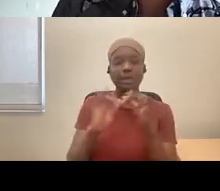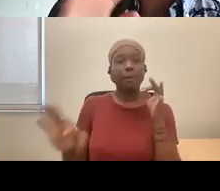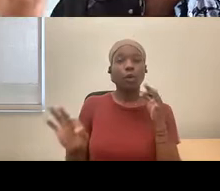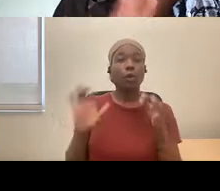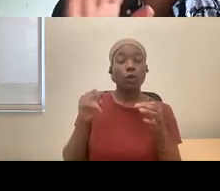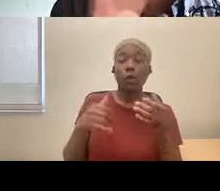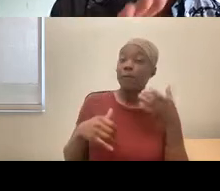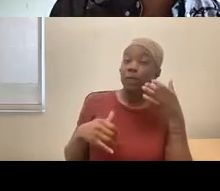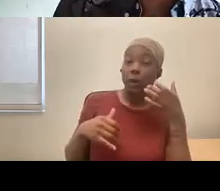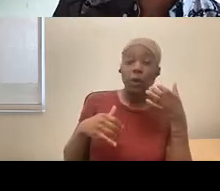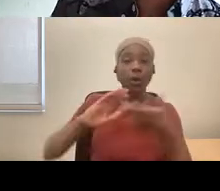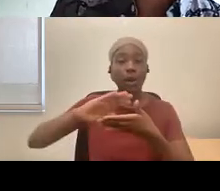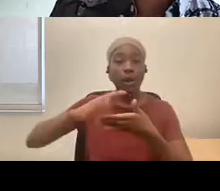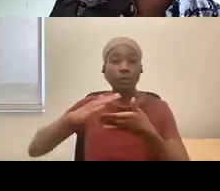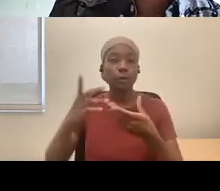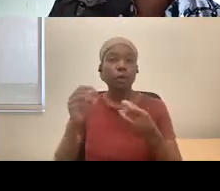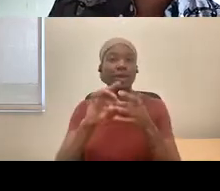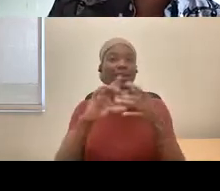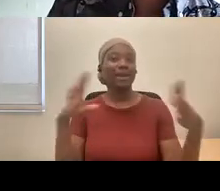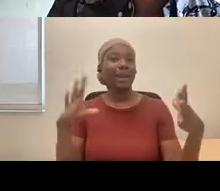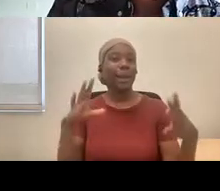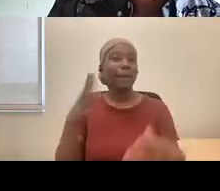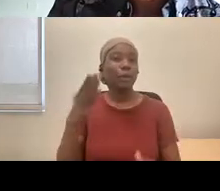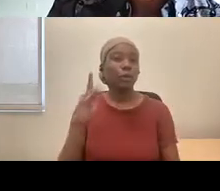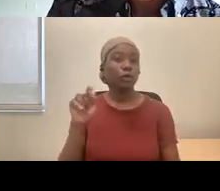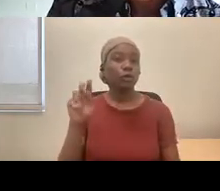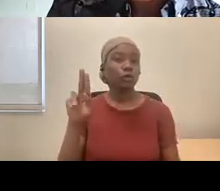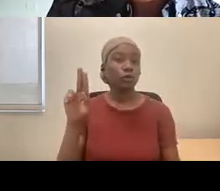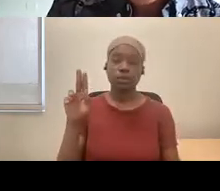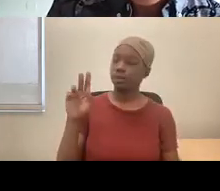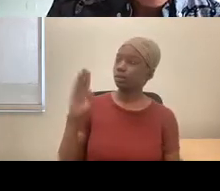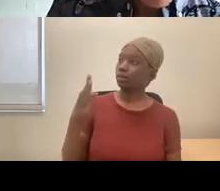not talking to anything that could talk to it on Bluetooth.